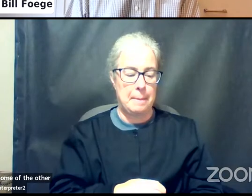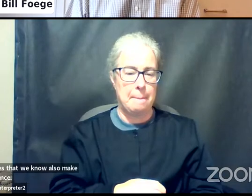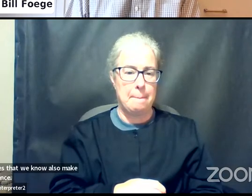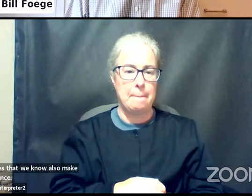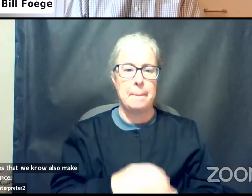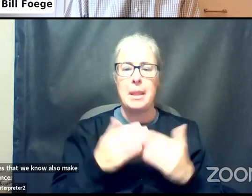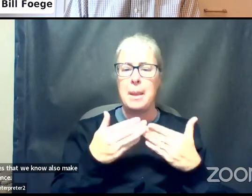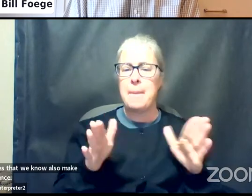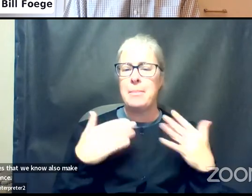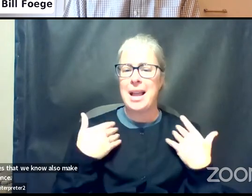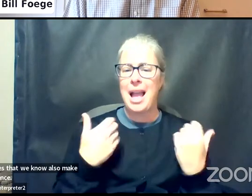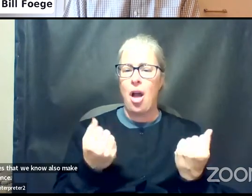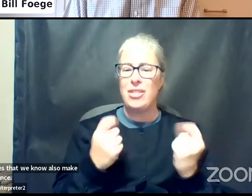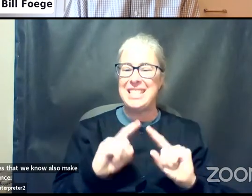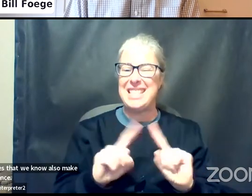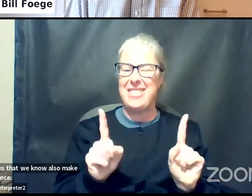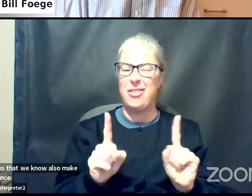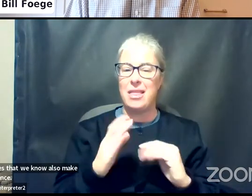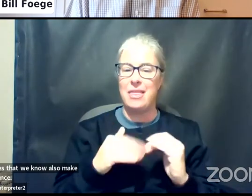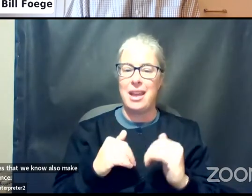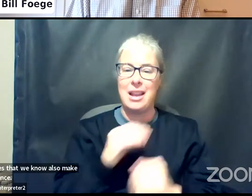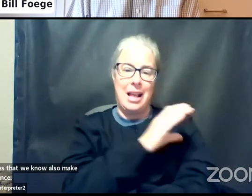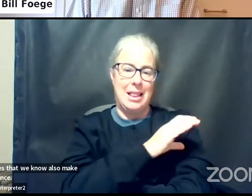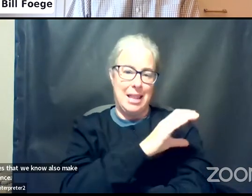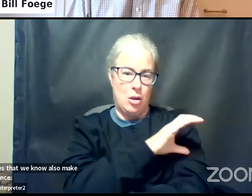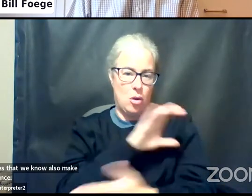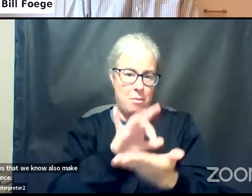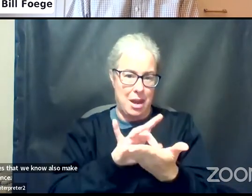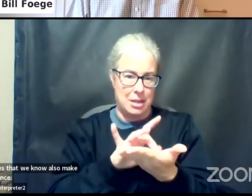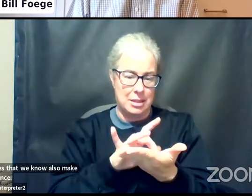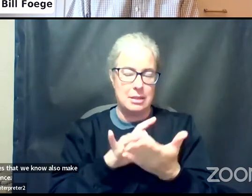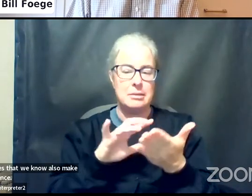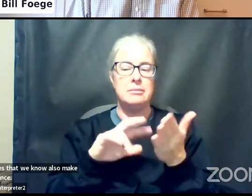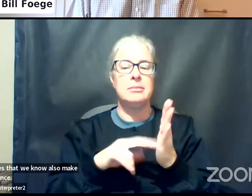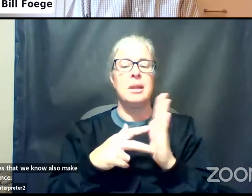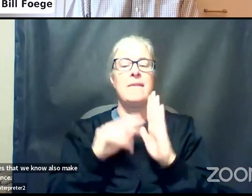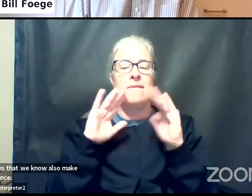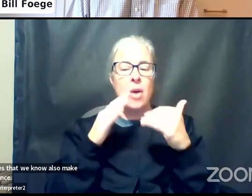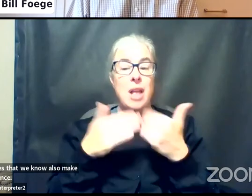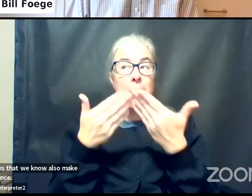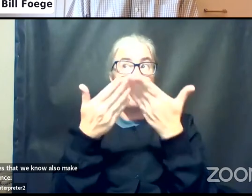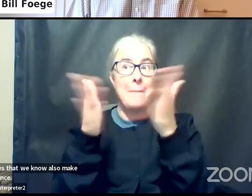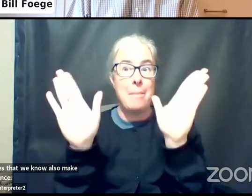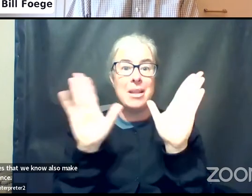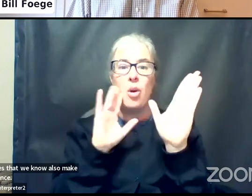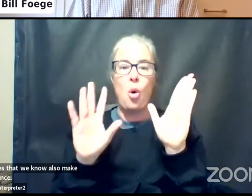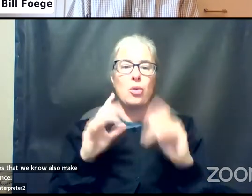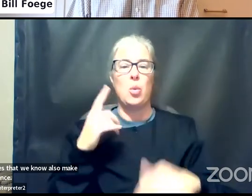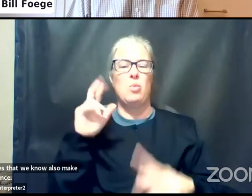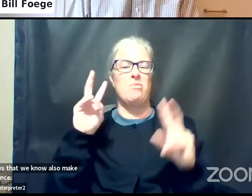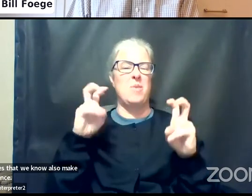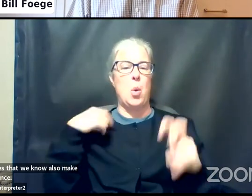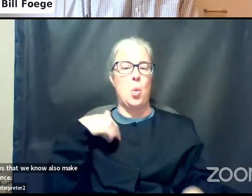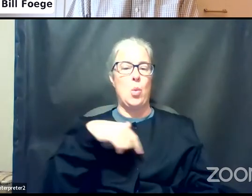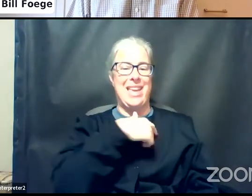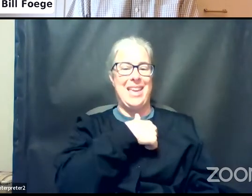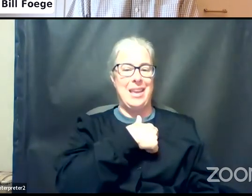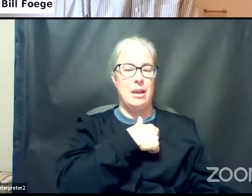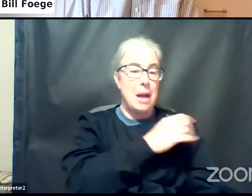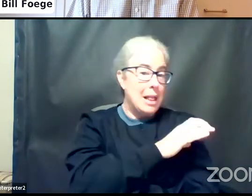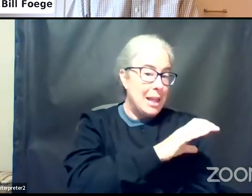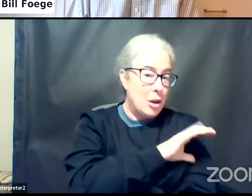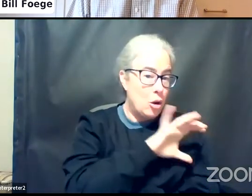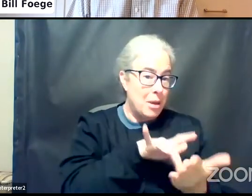um public health is is different from Clinical medicine and that it focuses on the public or the we so to speak while clinical